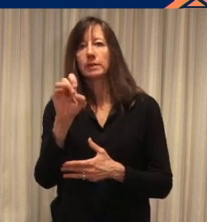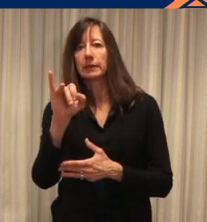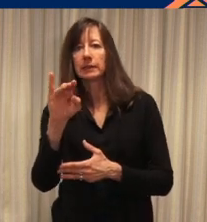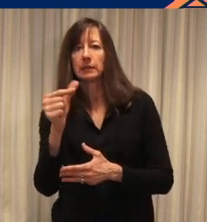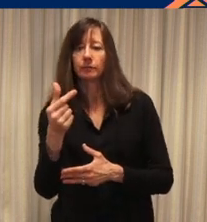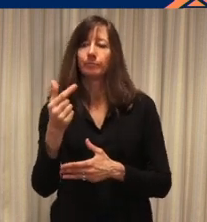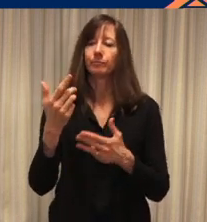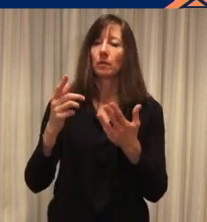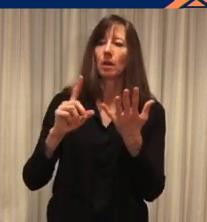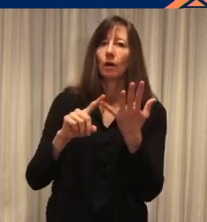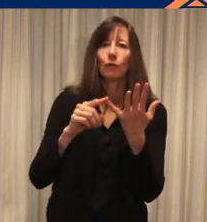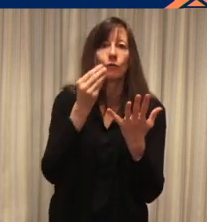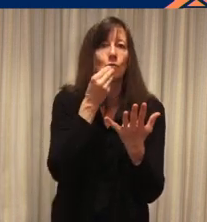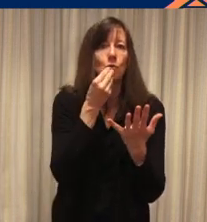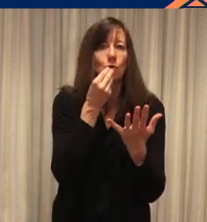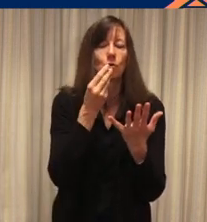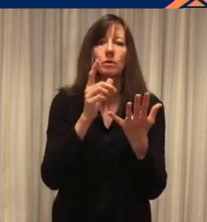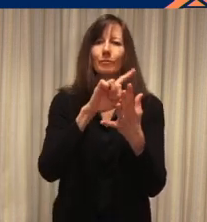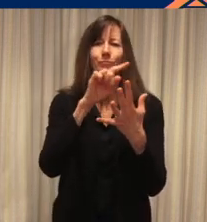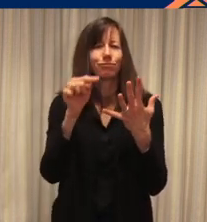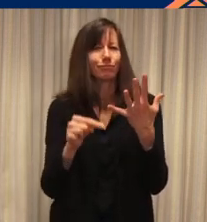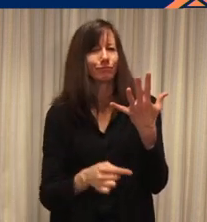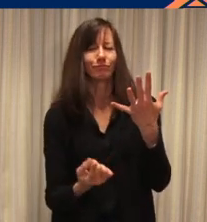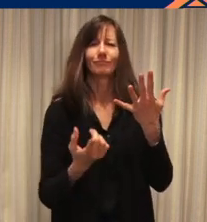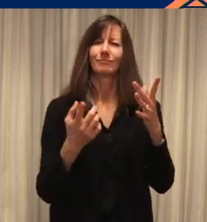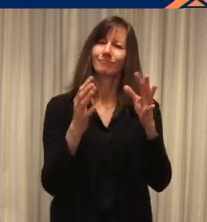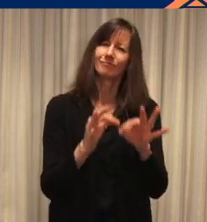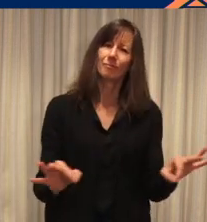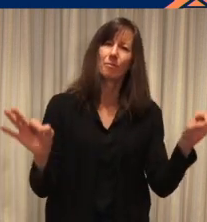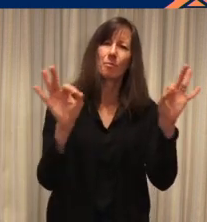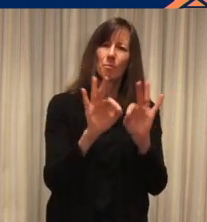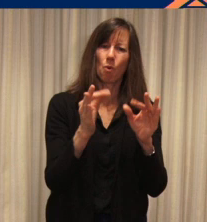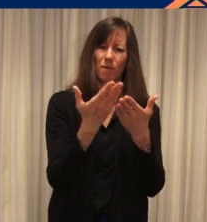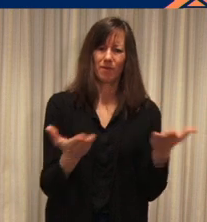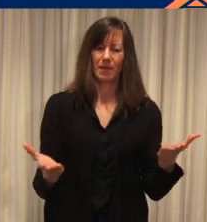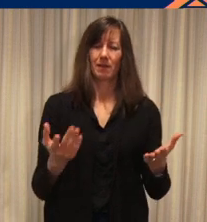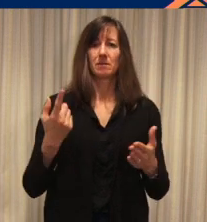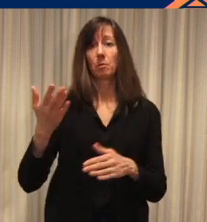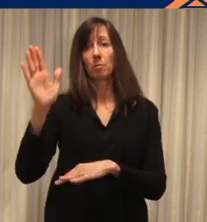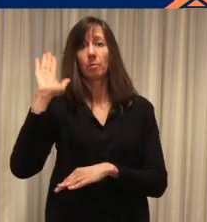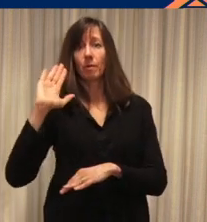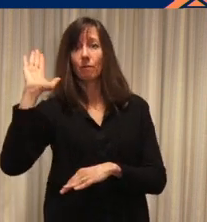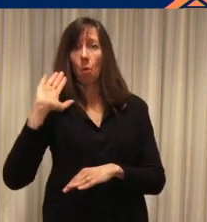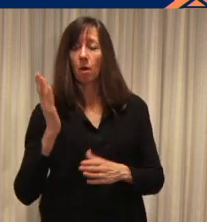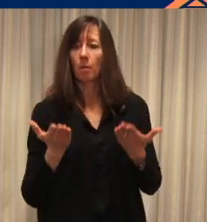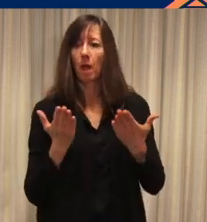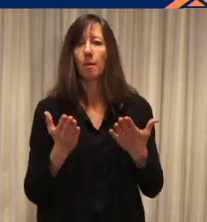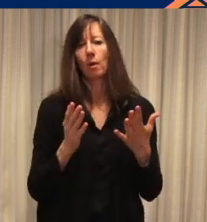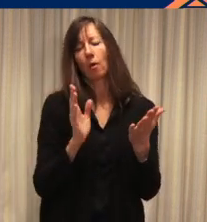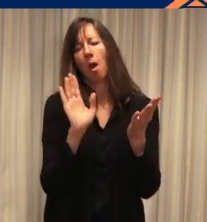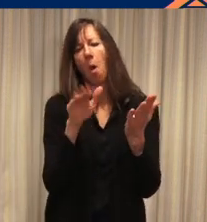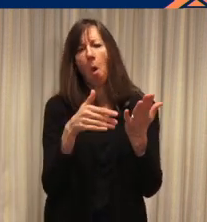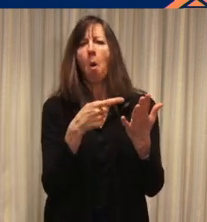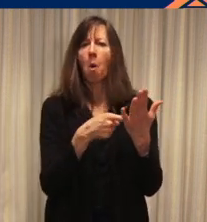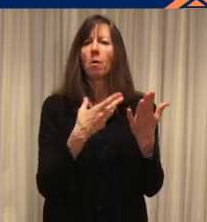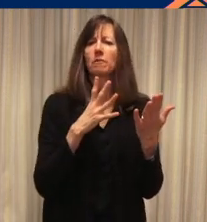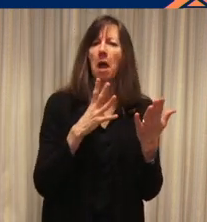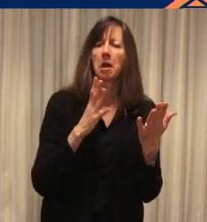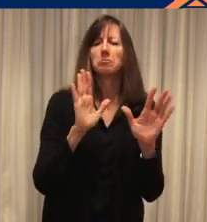all these other critical things that we often took for granted and that are at even